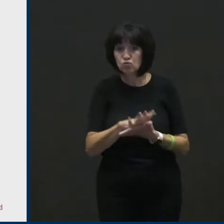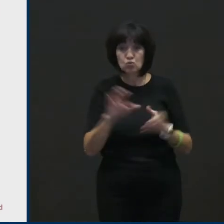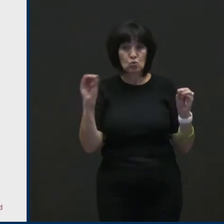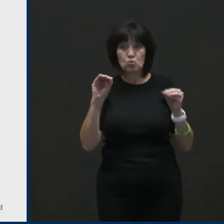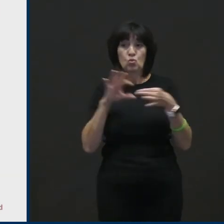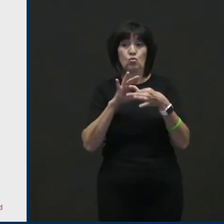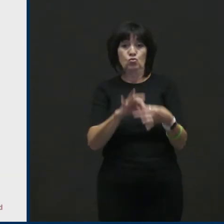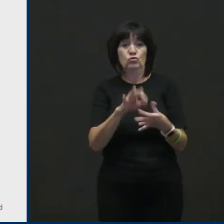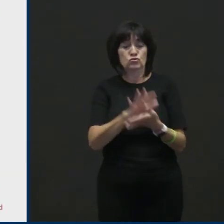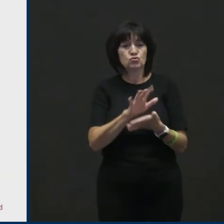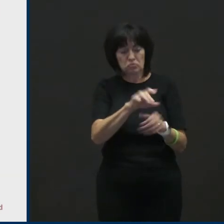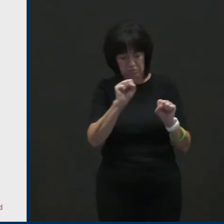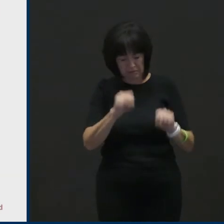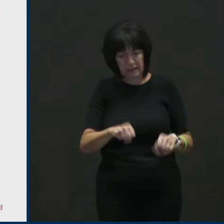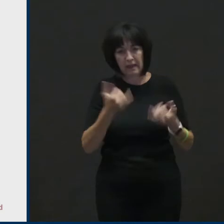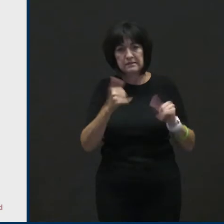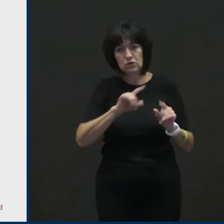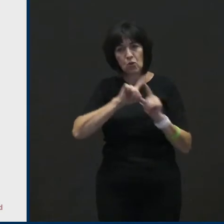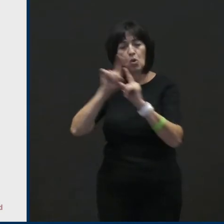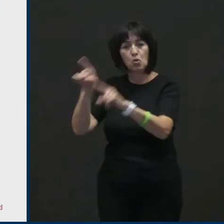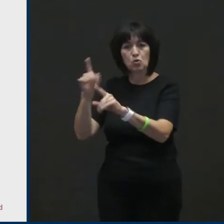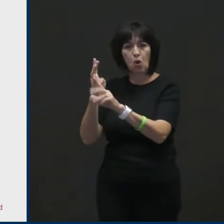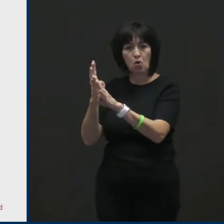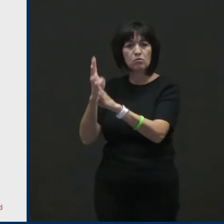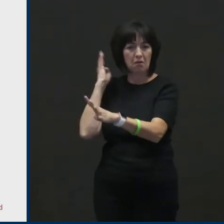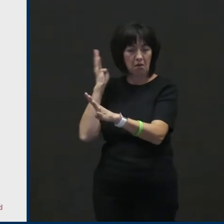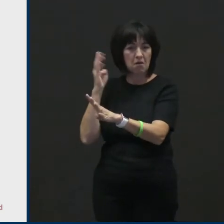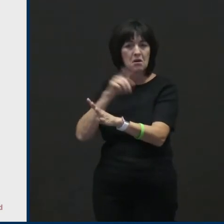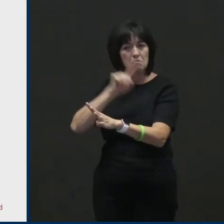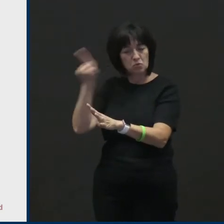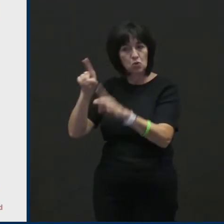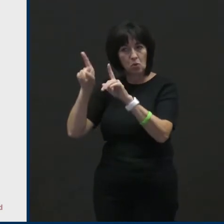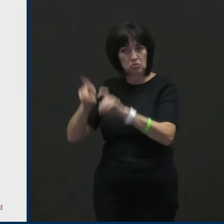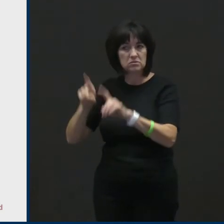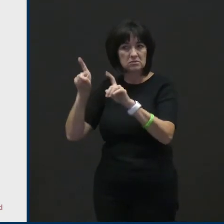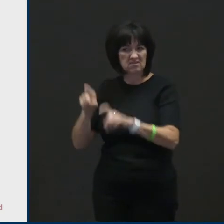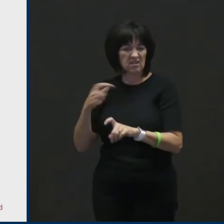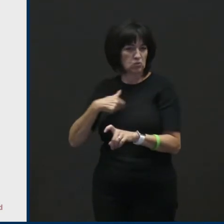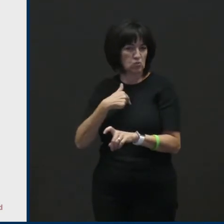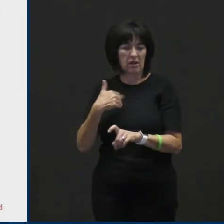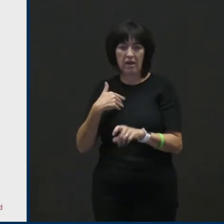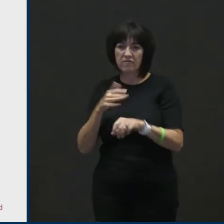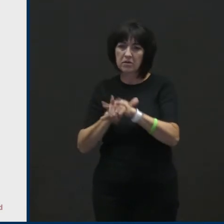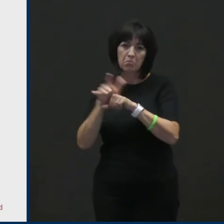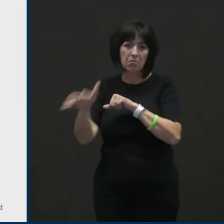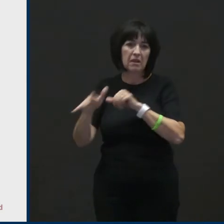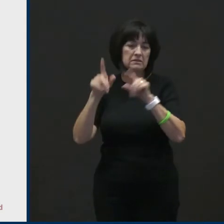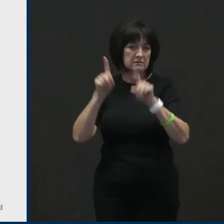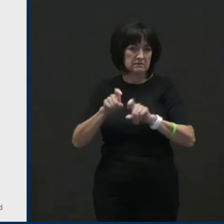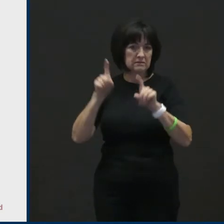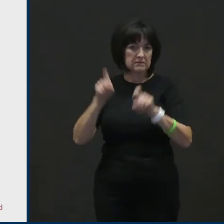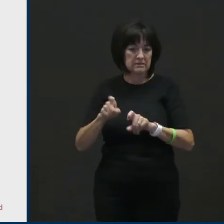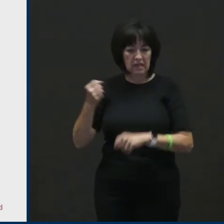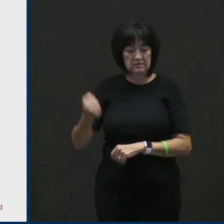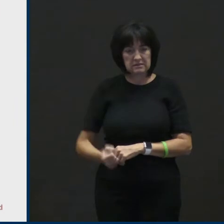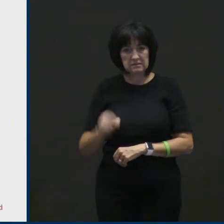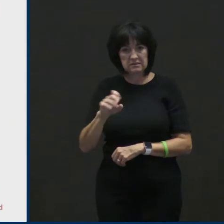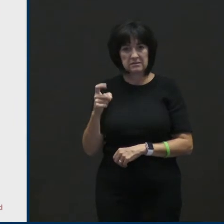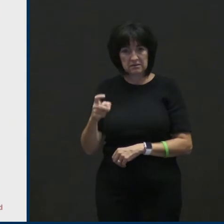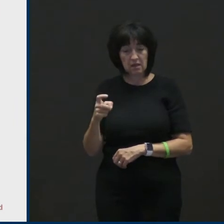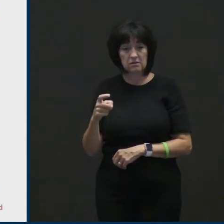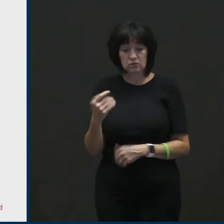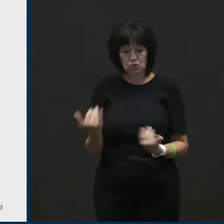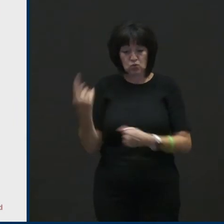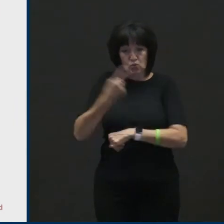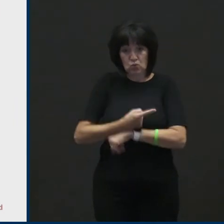sure we have ample opportunities down in that part of Sussex County in the school district. We're down in Dewey today, and then have